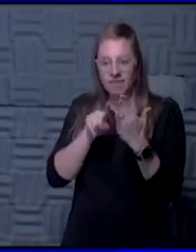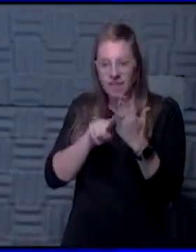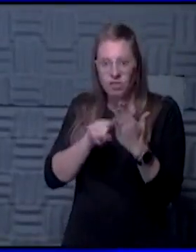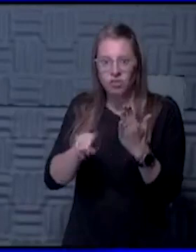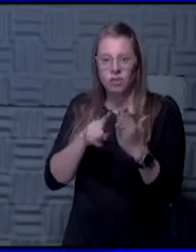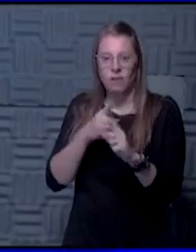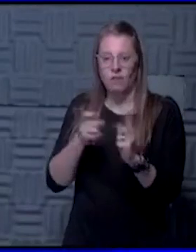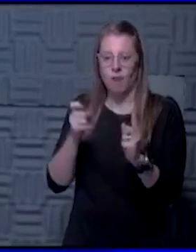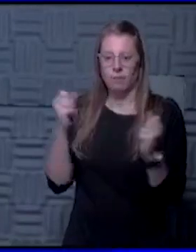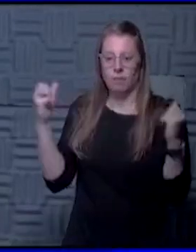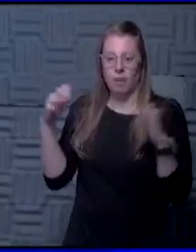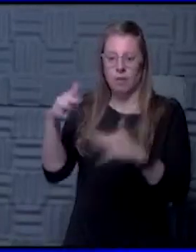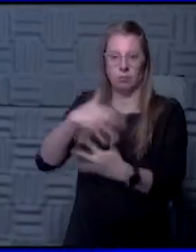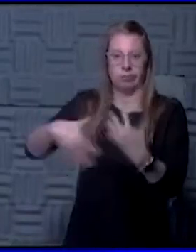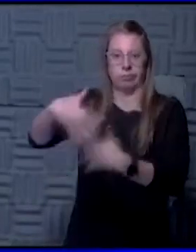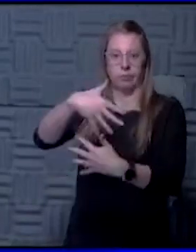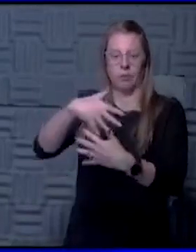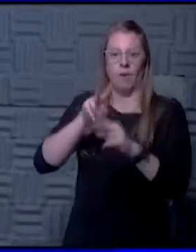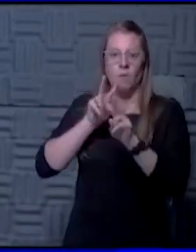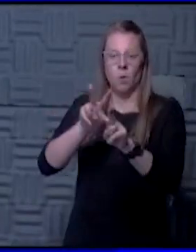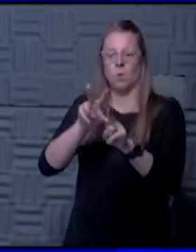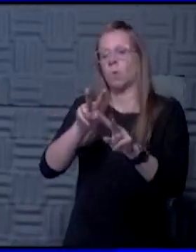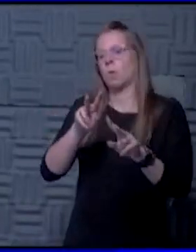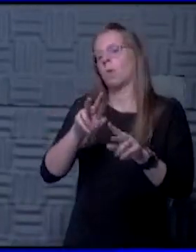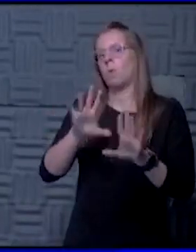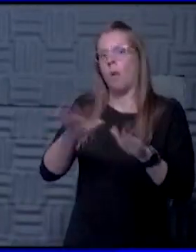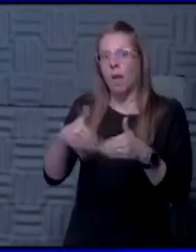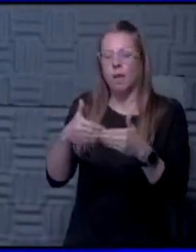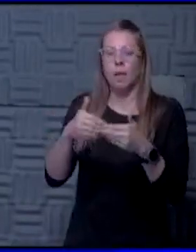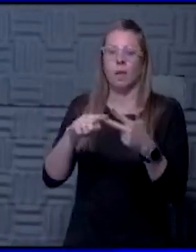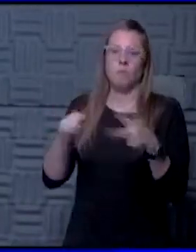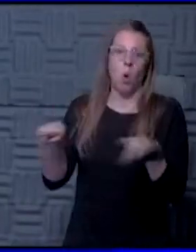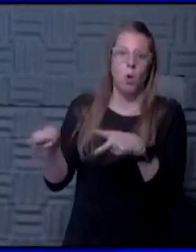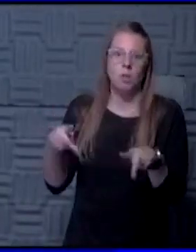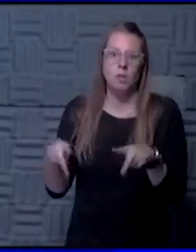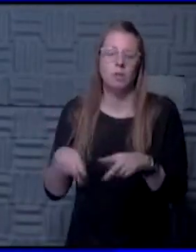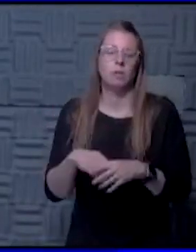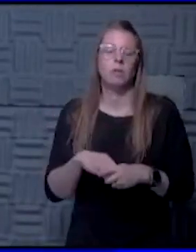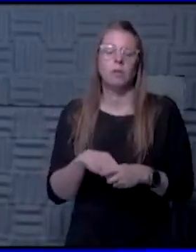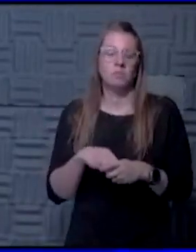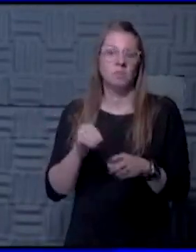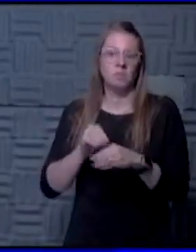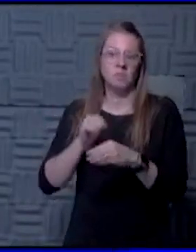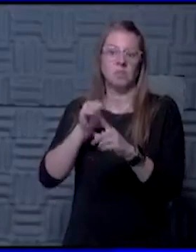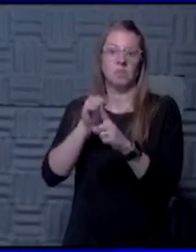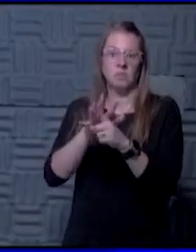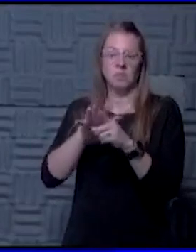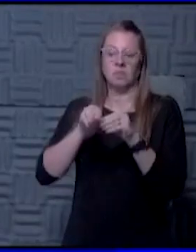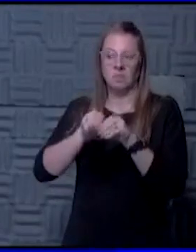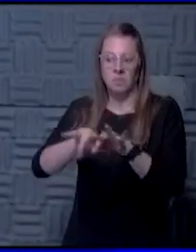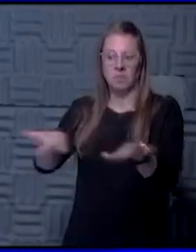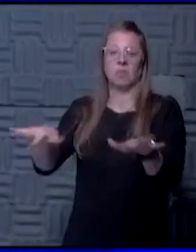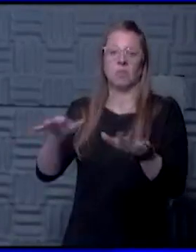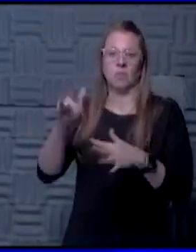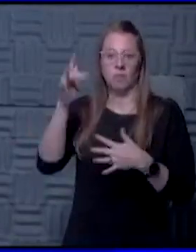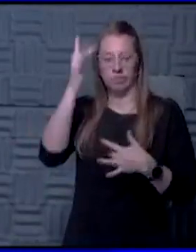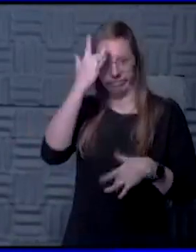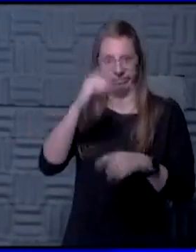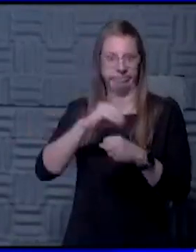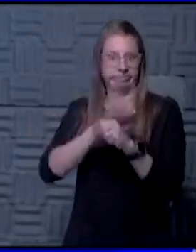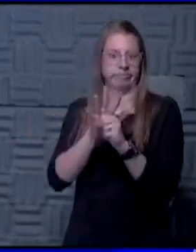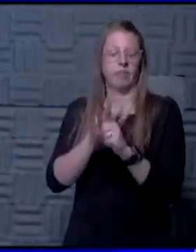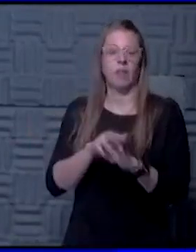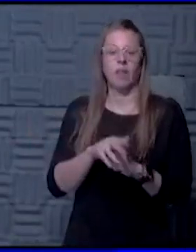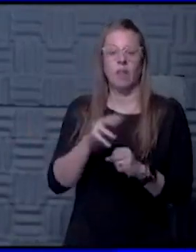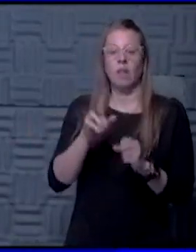like those, weddings, funerals, other parties. So I think if you can somehow understand where that funeral will be held, will a